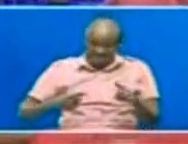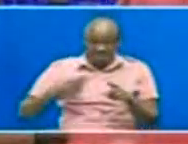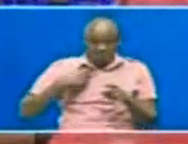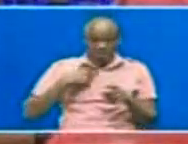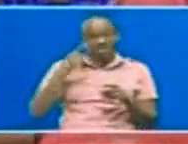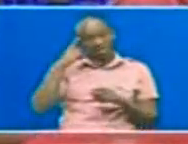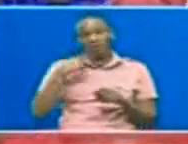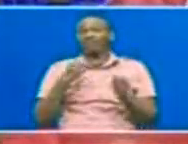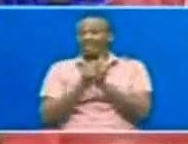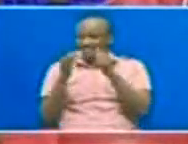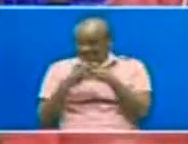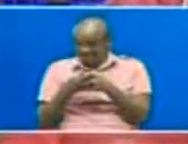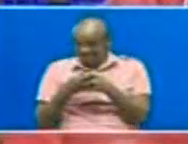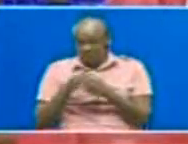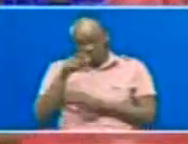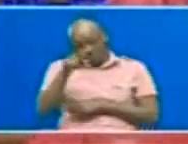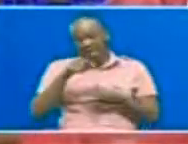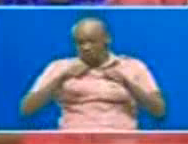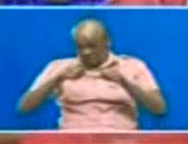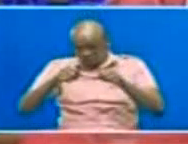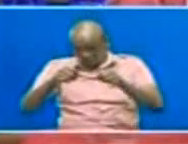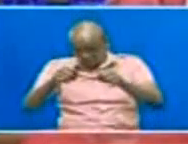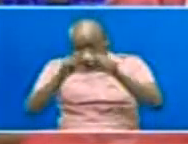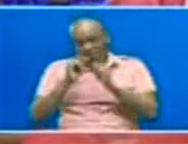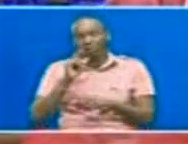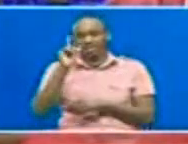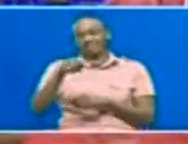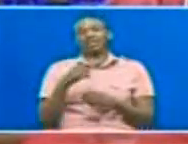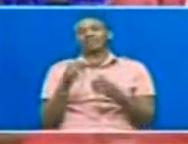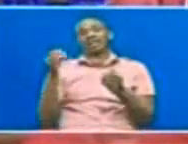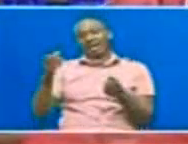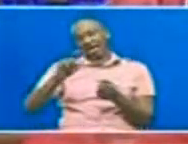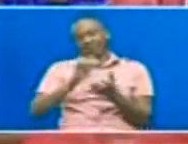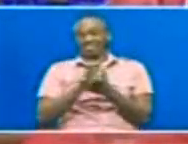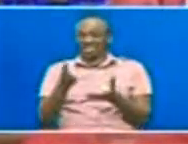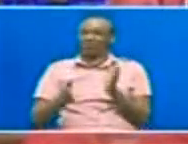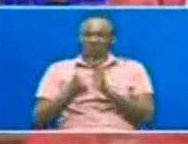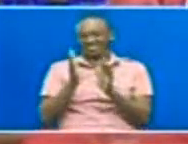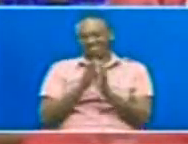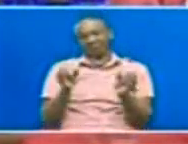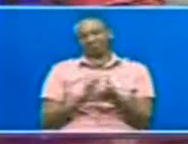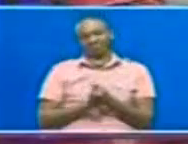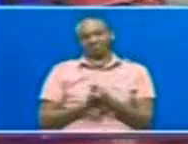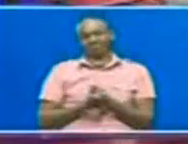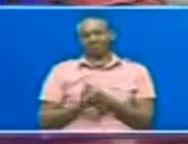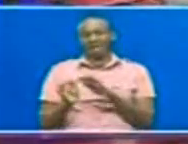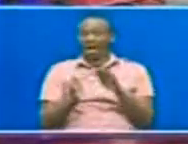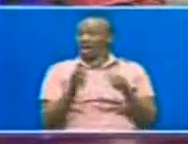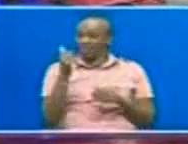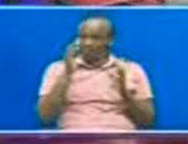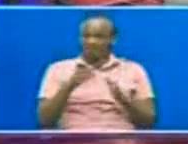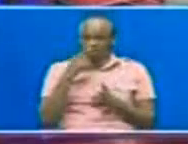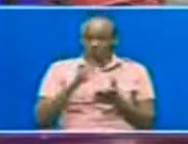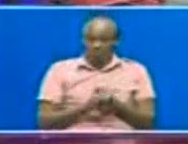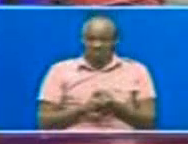are going to have 18 teams. So that's what my suggestion will be. Yeah. Mm. Carol Williams says, just